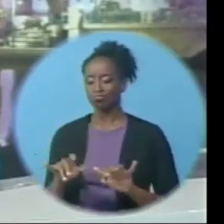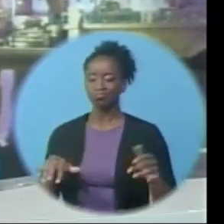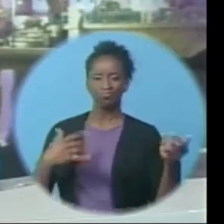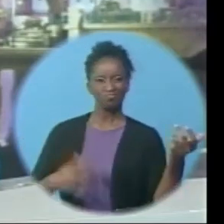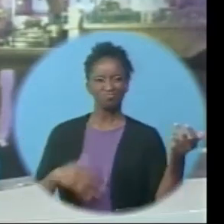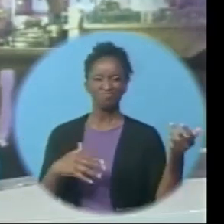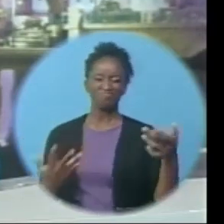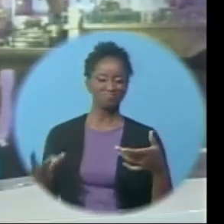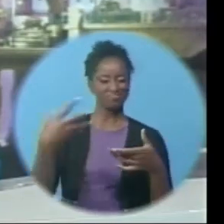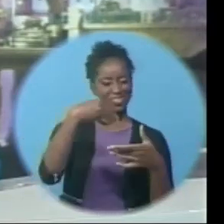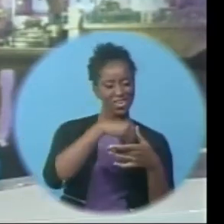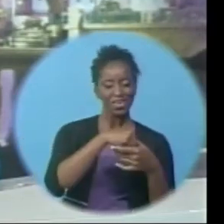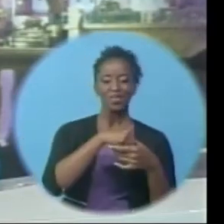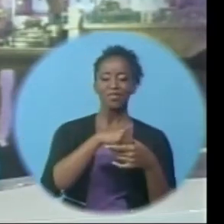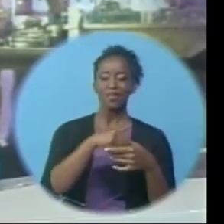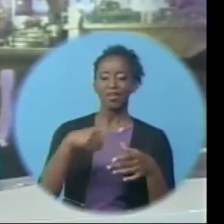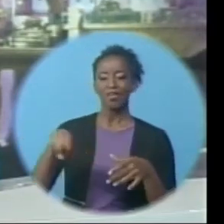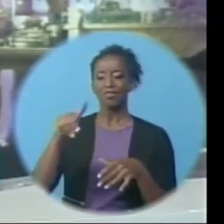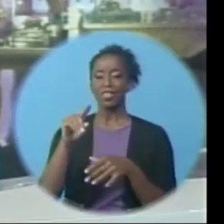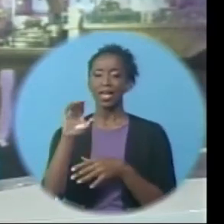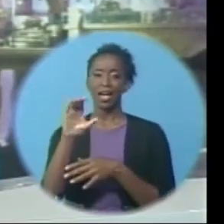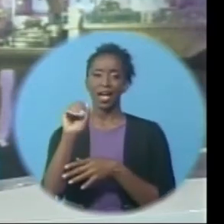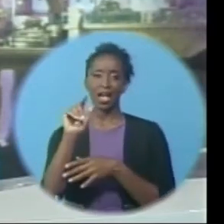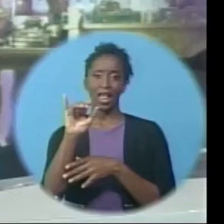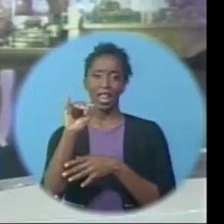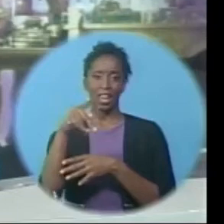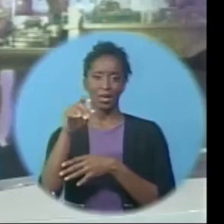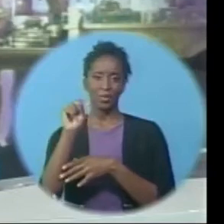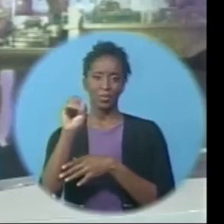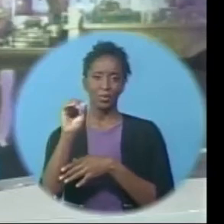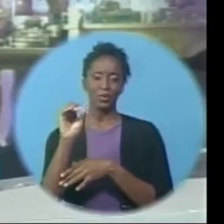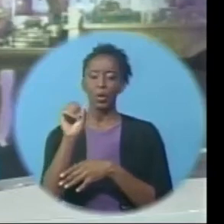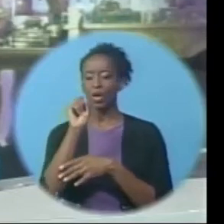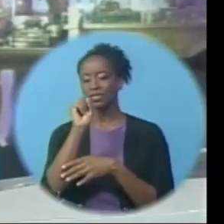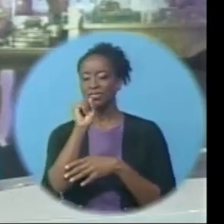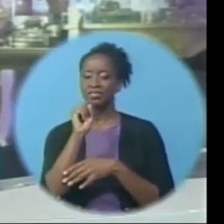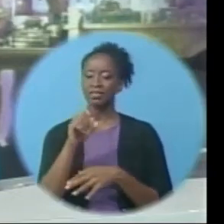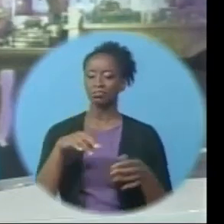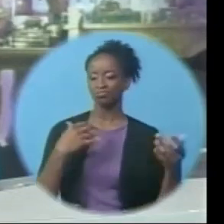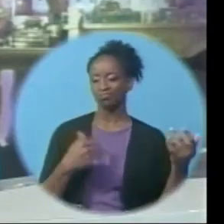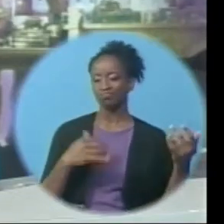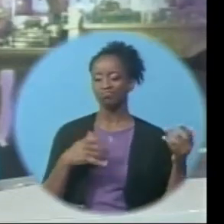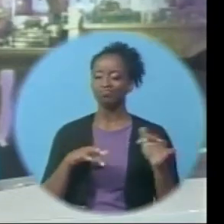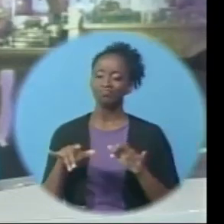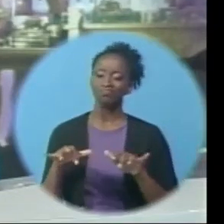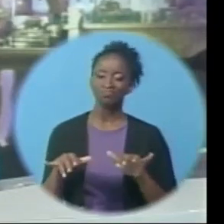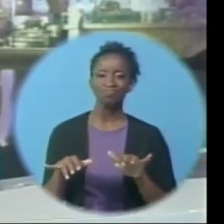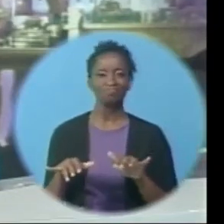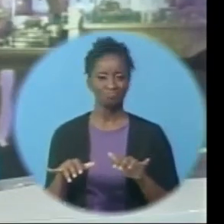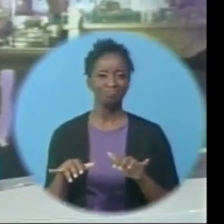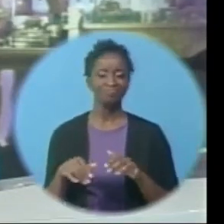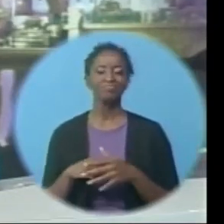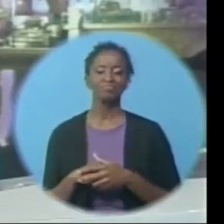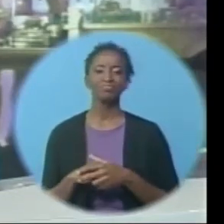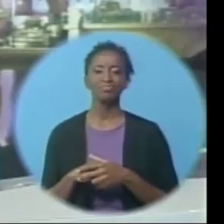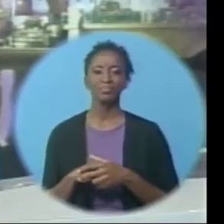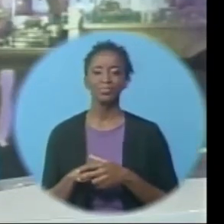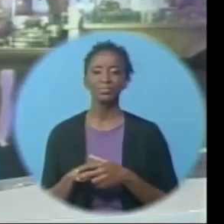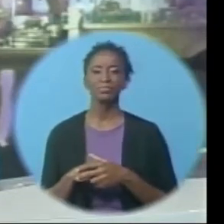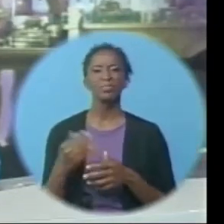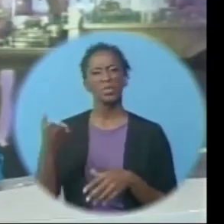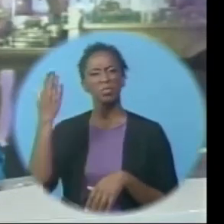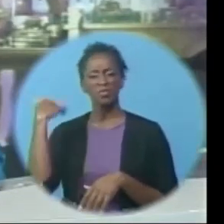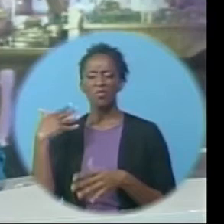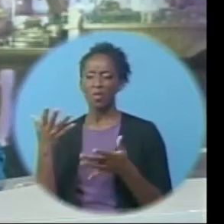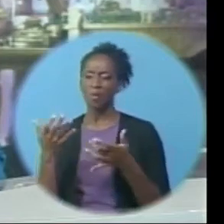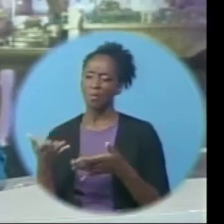from external coordinator of the event, Anthony Sargent. He says there was an attempt many years ago to have a junior